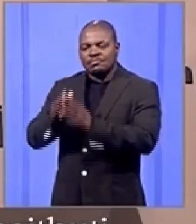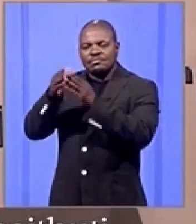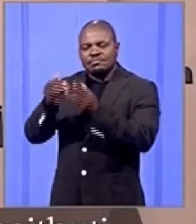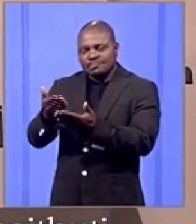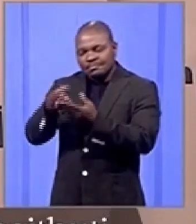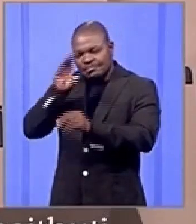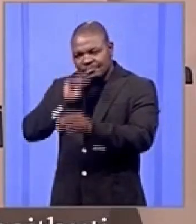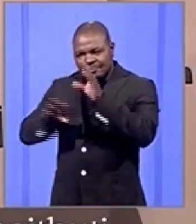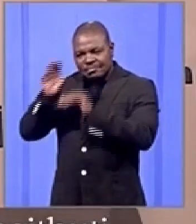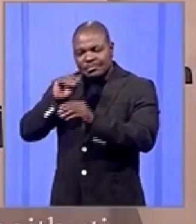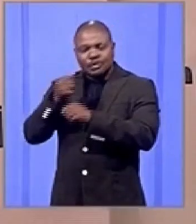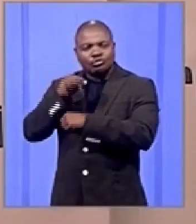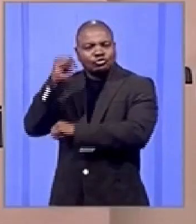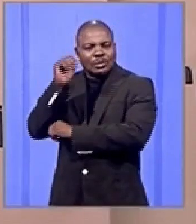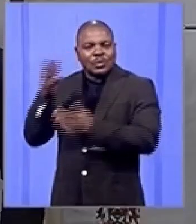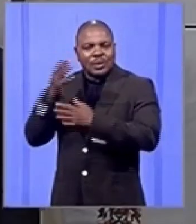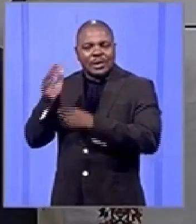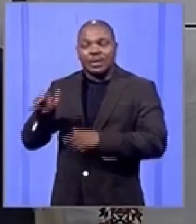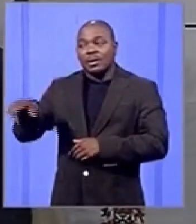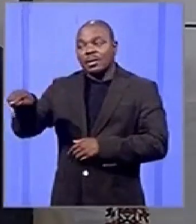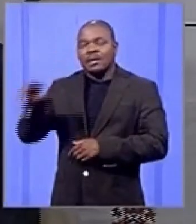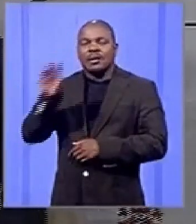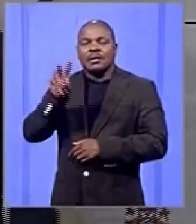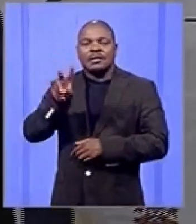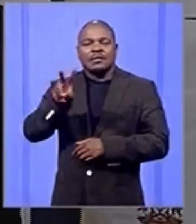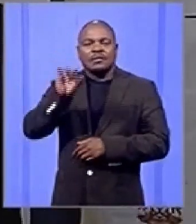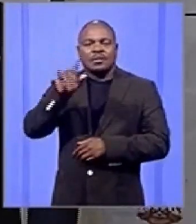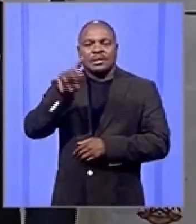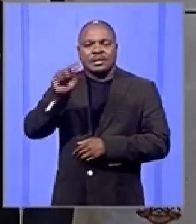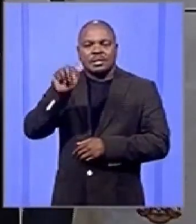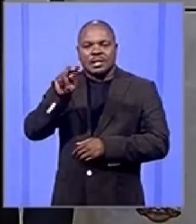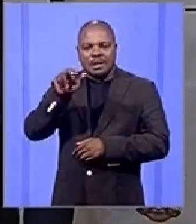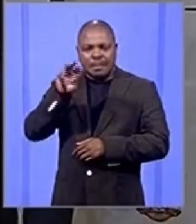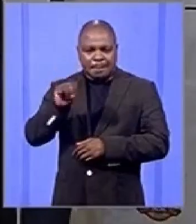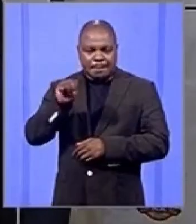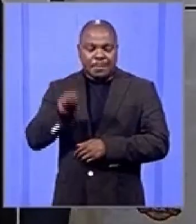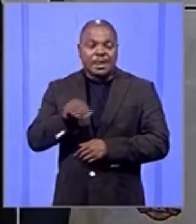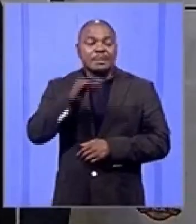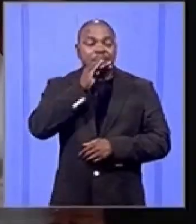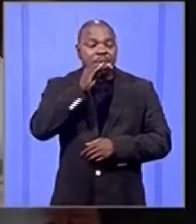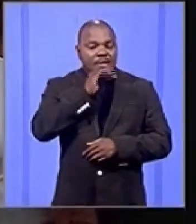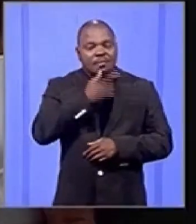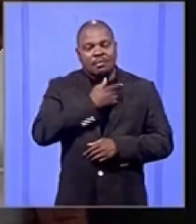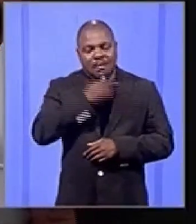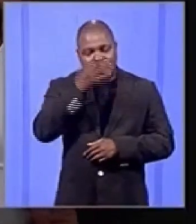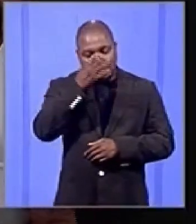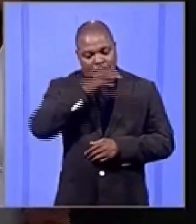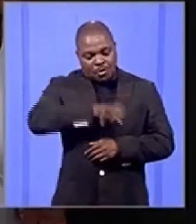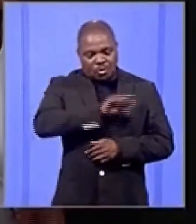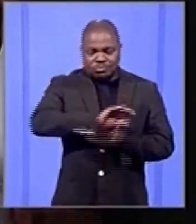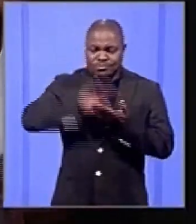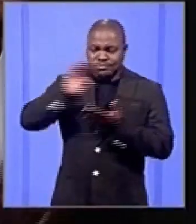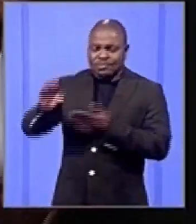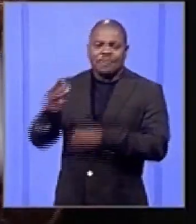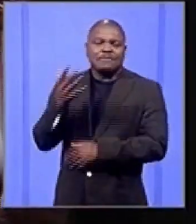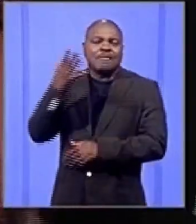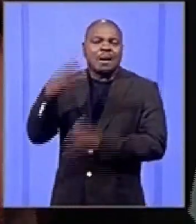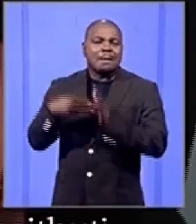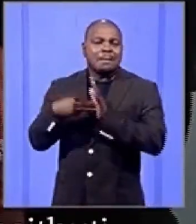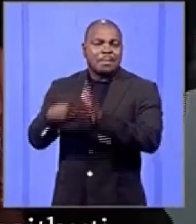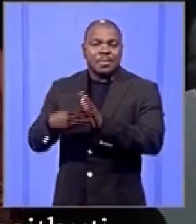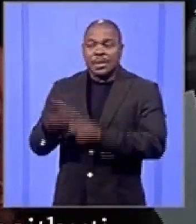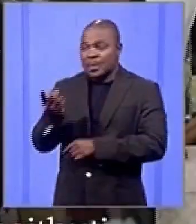Vietnam. Ga ba fetsa dithuto tseno, province e tla bo e dirisitse madi a kana ka dimilione di le 5 mo go bone. Le fa tota ba sa